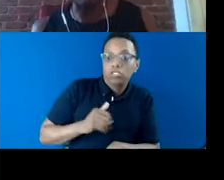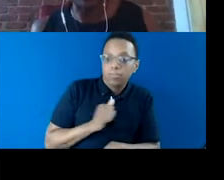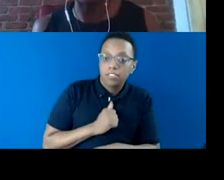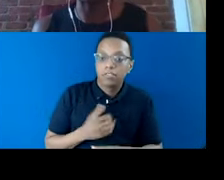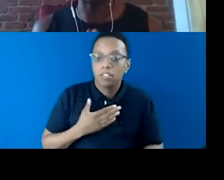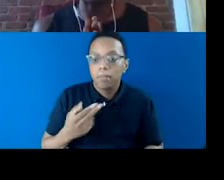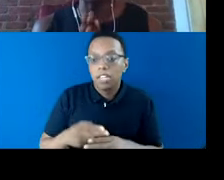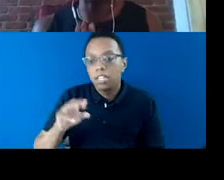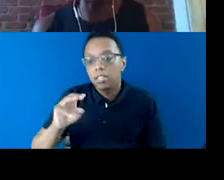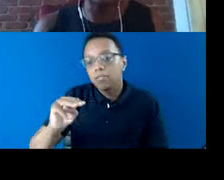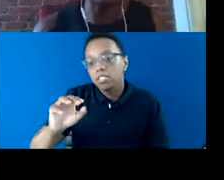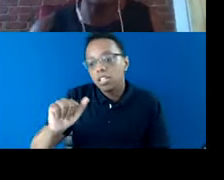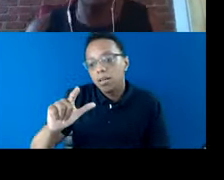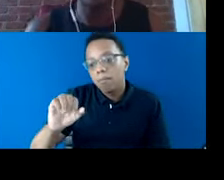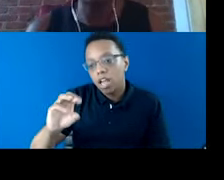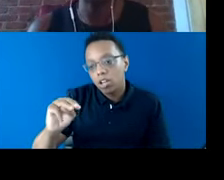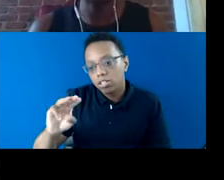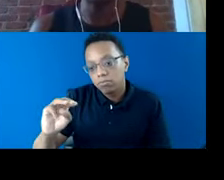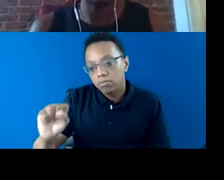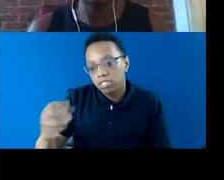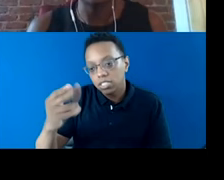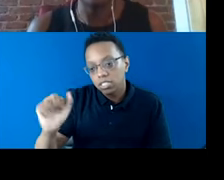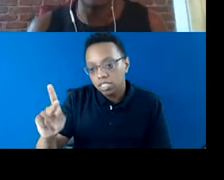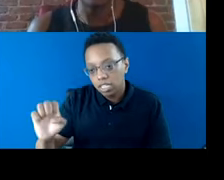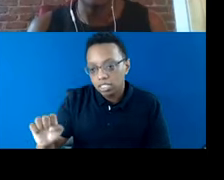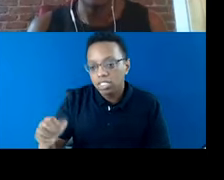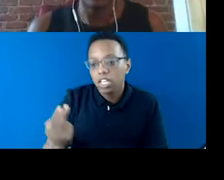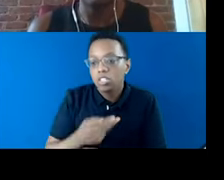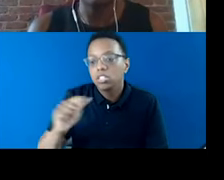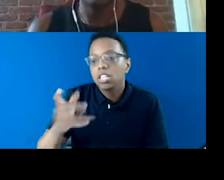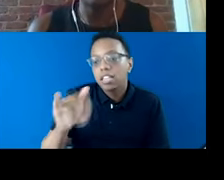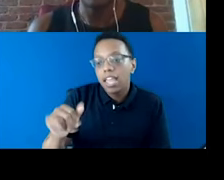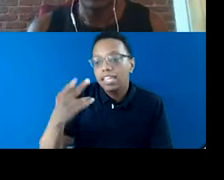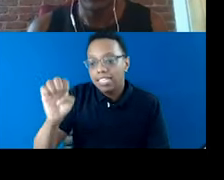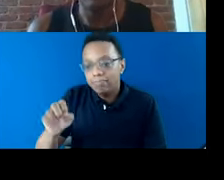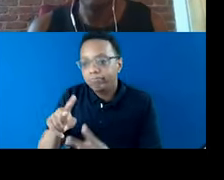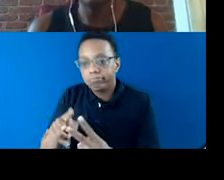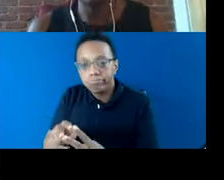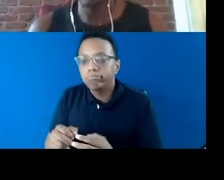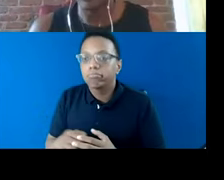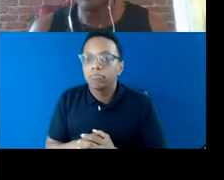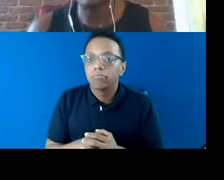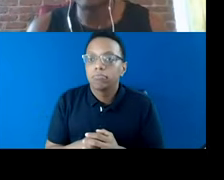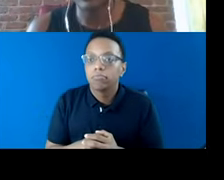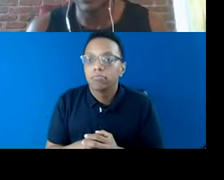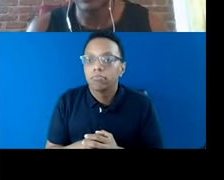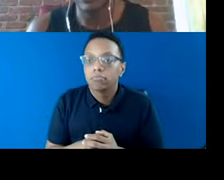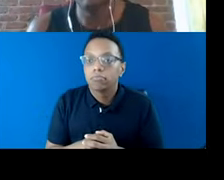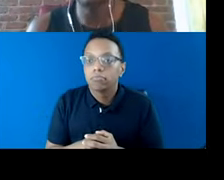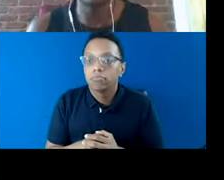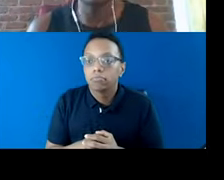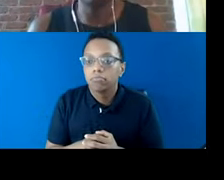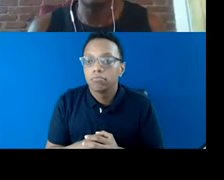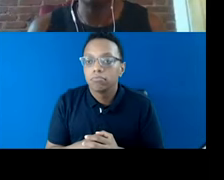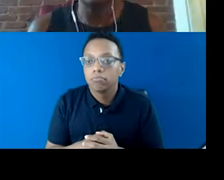name is Malcolm Shanks. I use they and he pronouns interchangeably for those who don't know, that would sound like